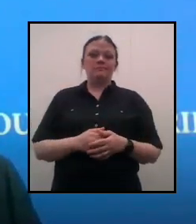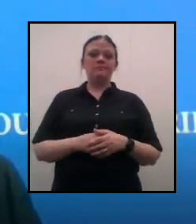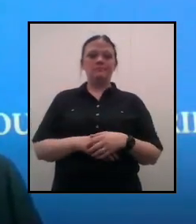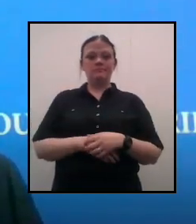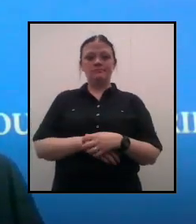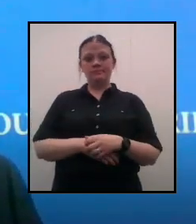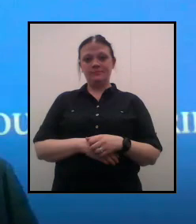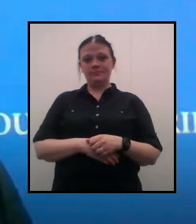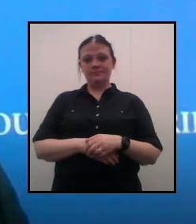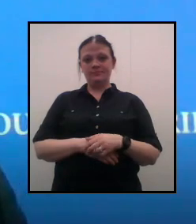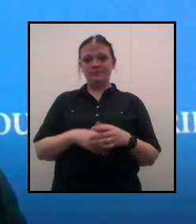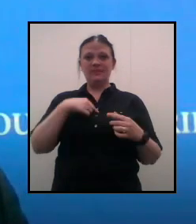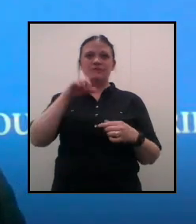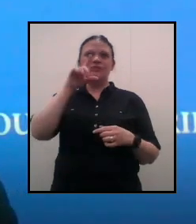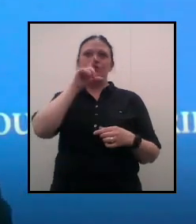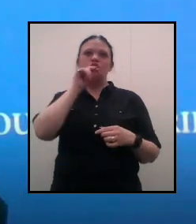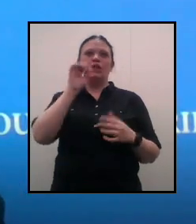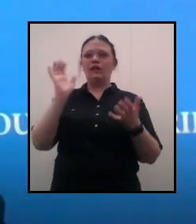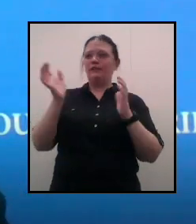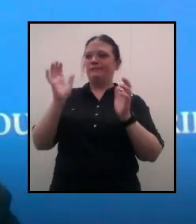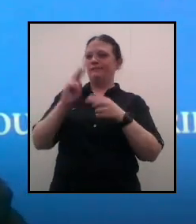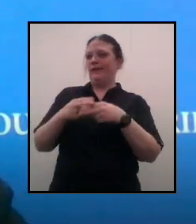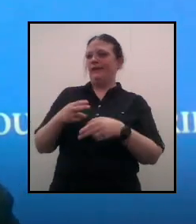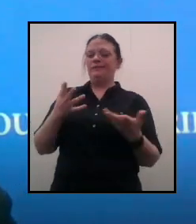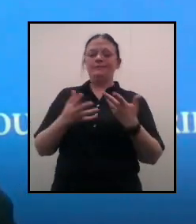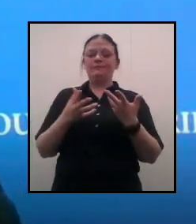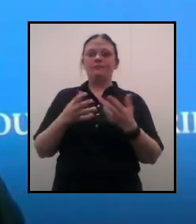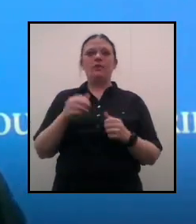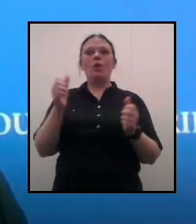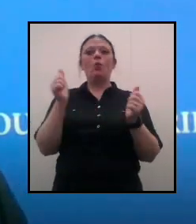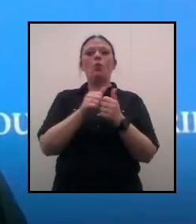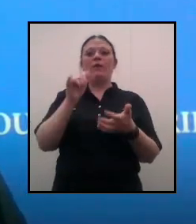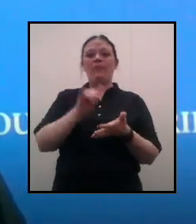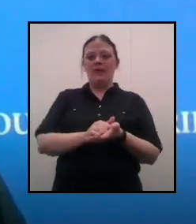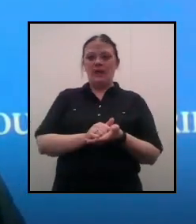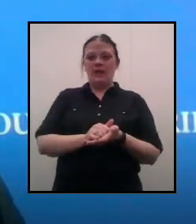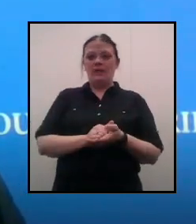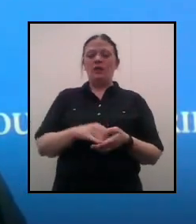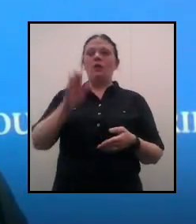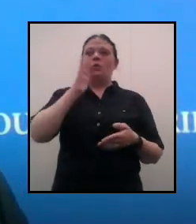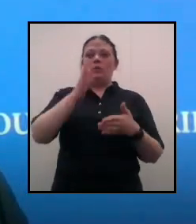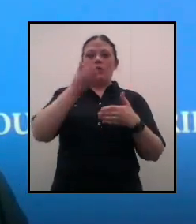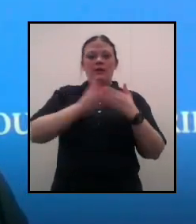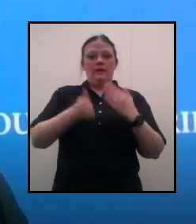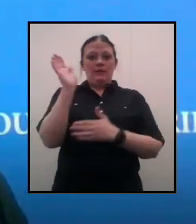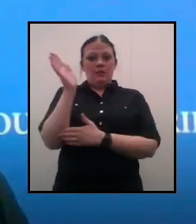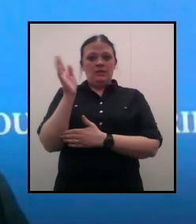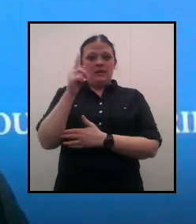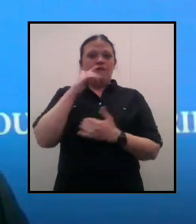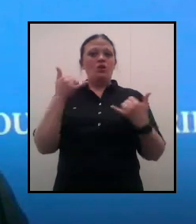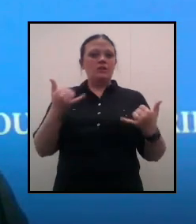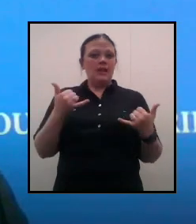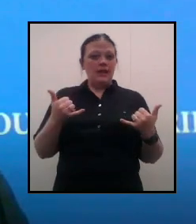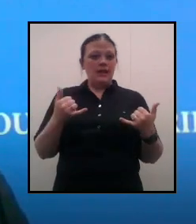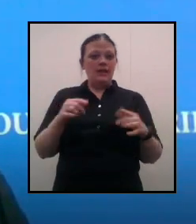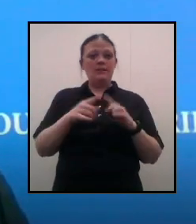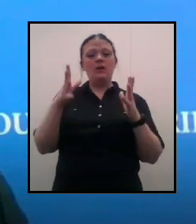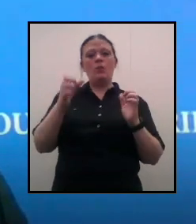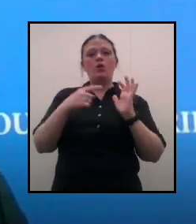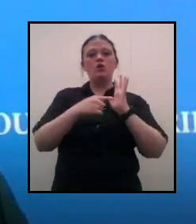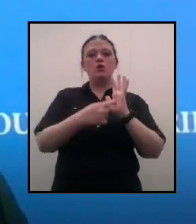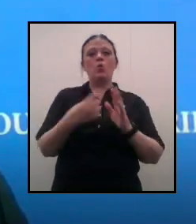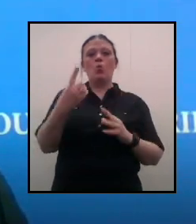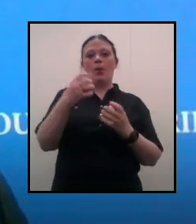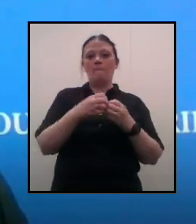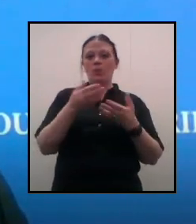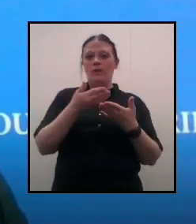you. Okay. With that, we will end our presentation today, but I do want to kind of show one more